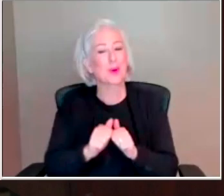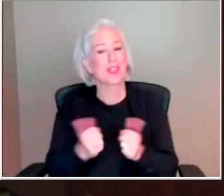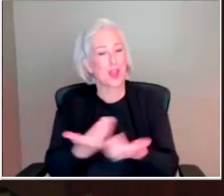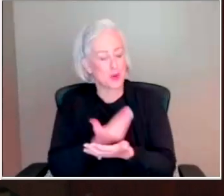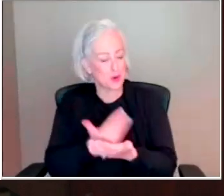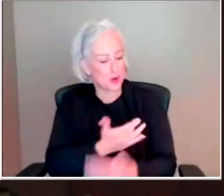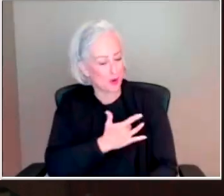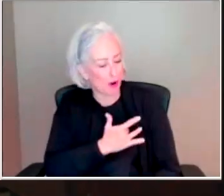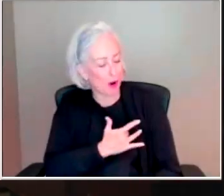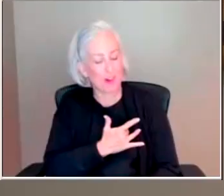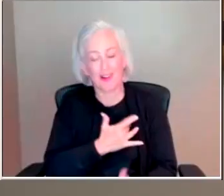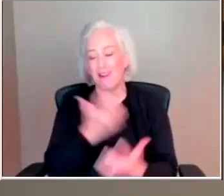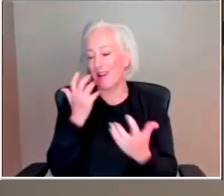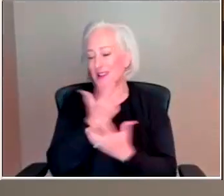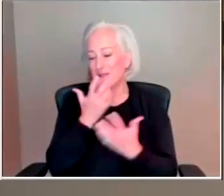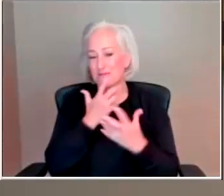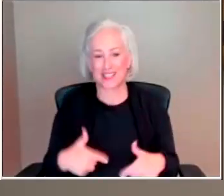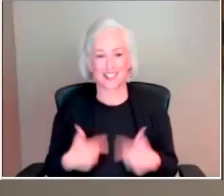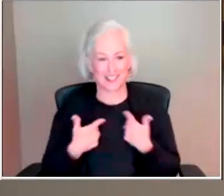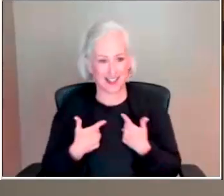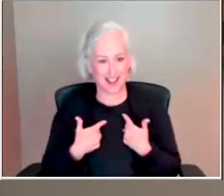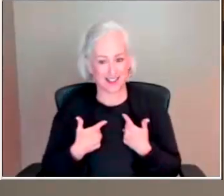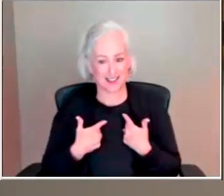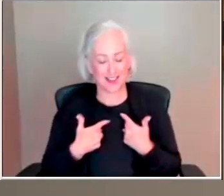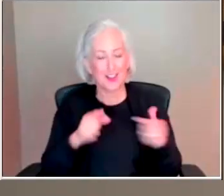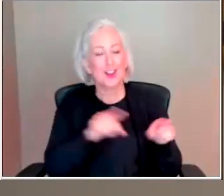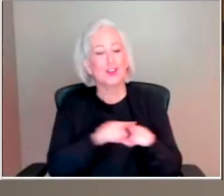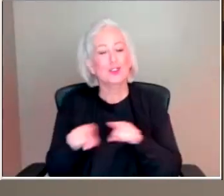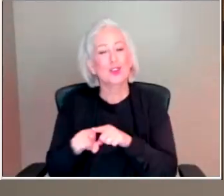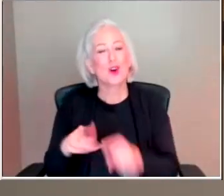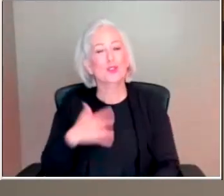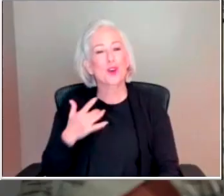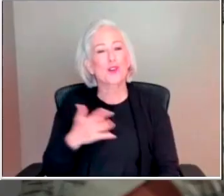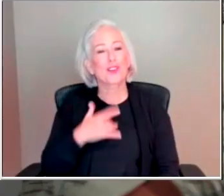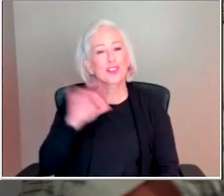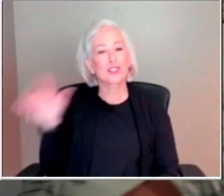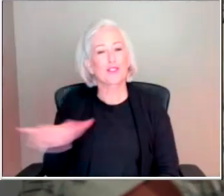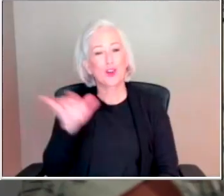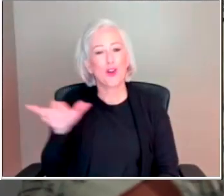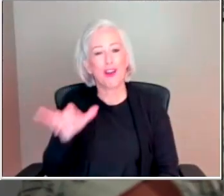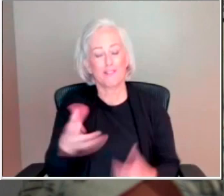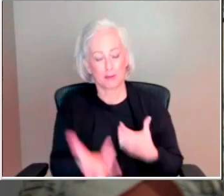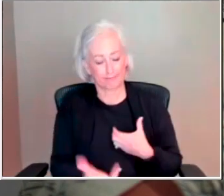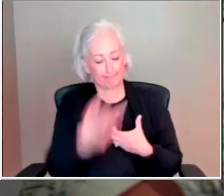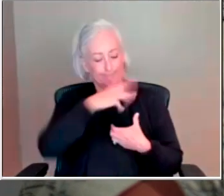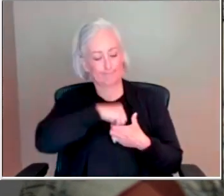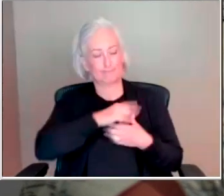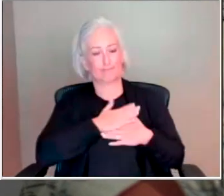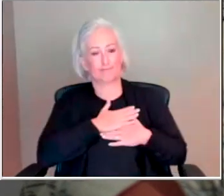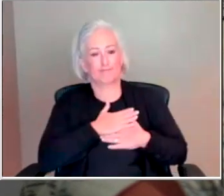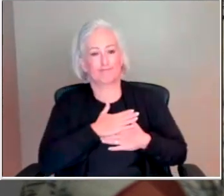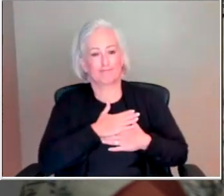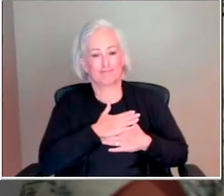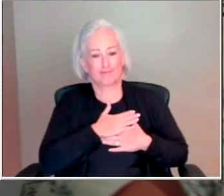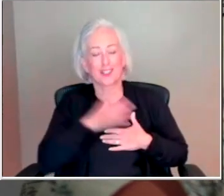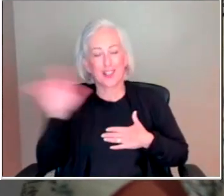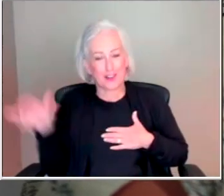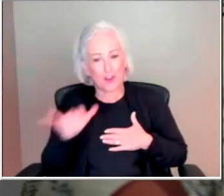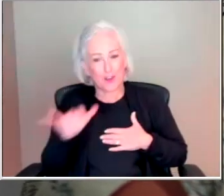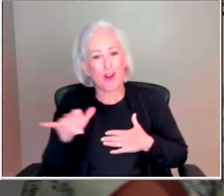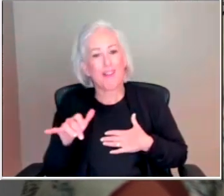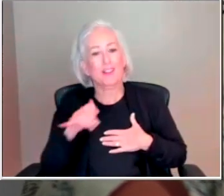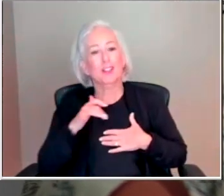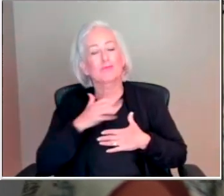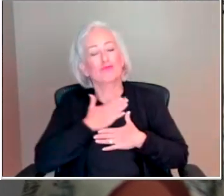life, she has another feeling that Archie says will forever be part of her. I am forever grateful.